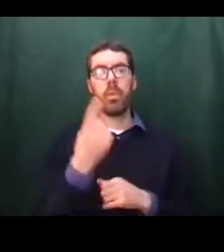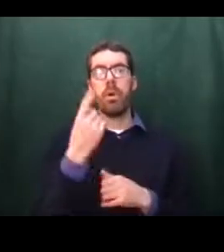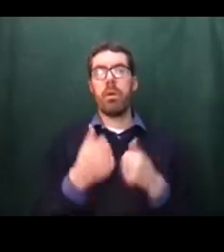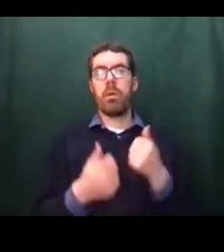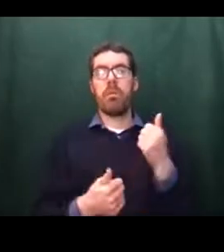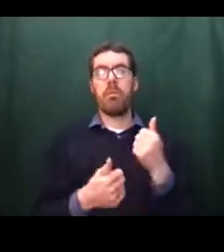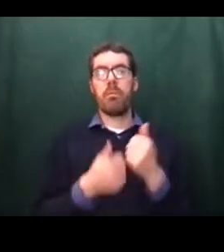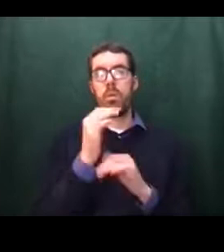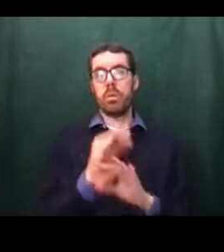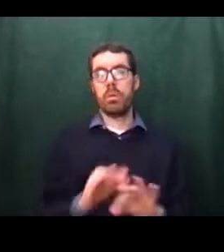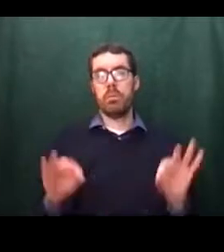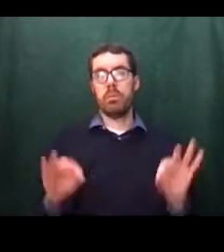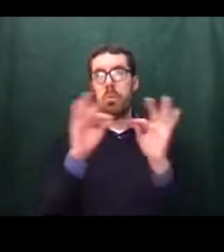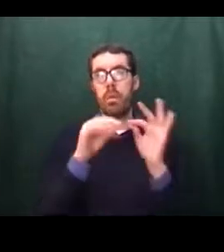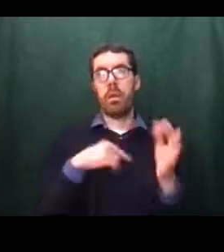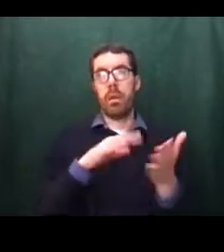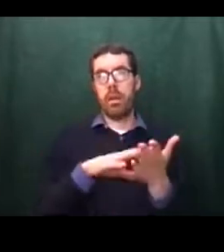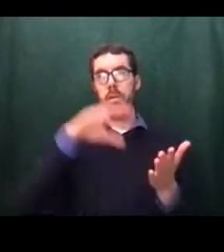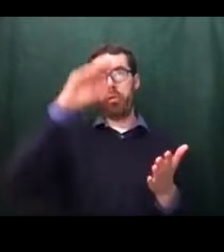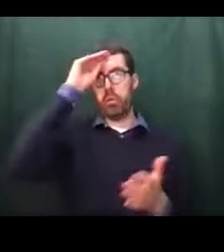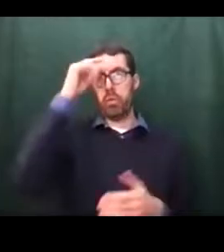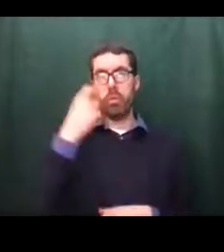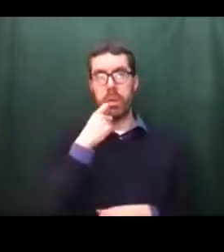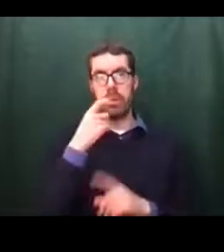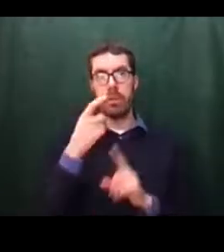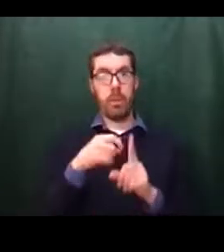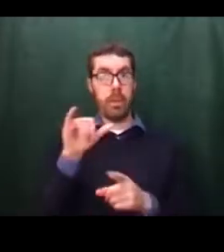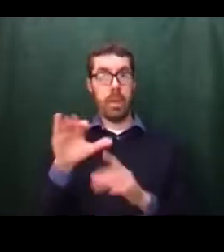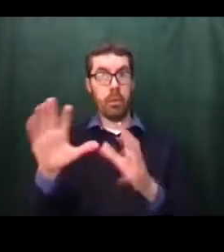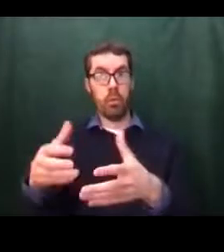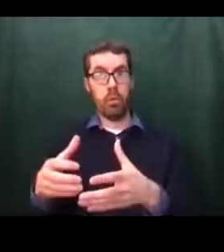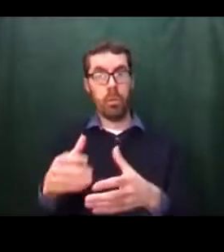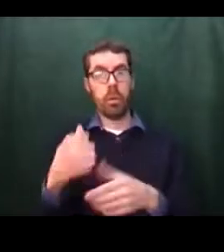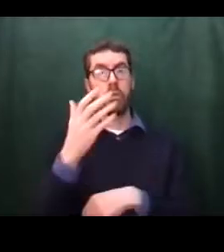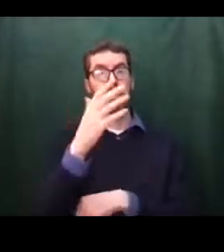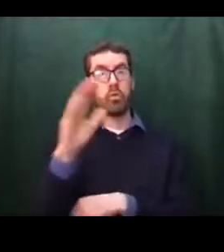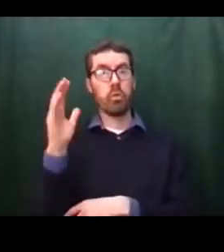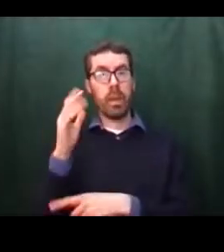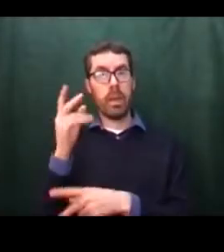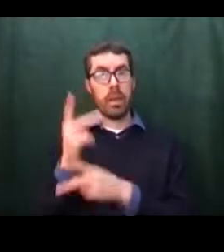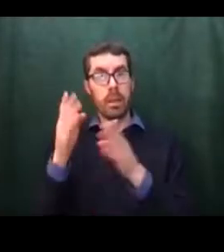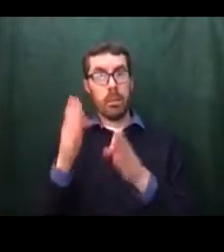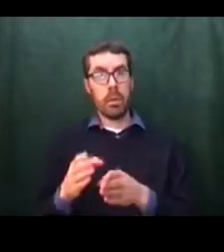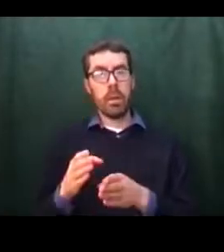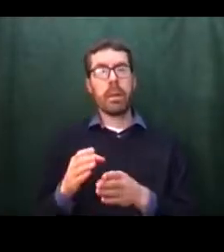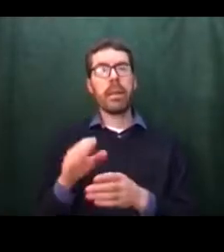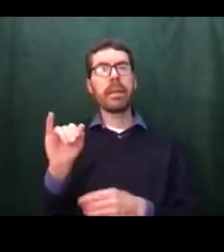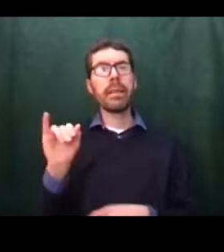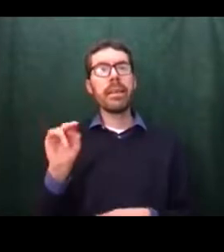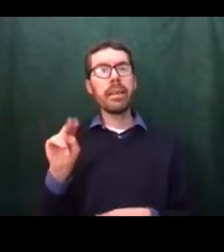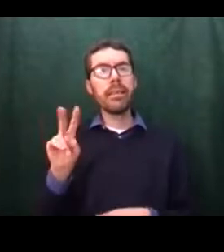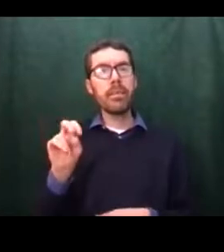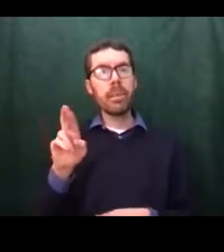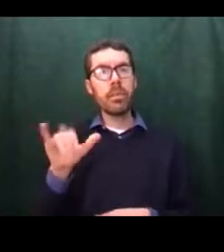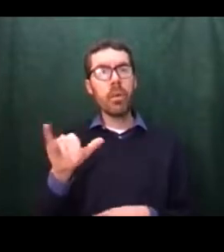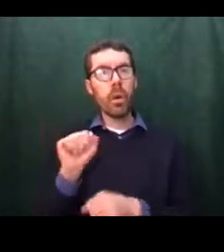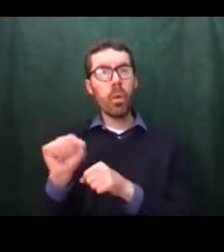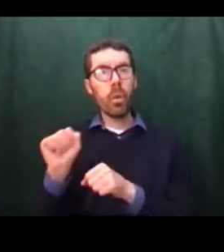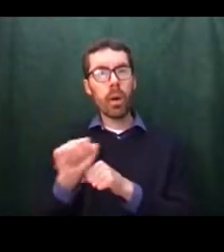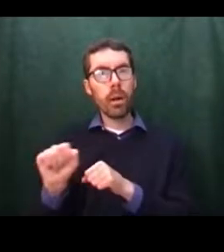learned recently from the tree keepers was the inventory work that the tree keepers are doing on